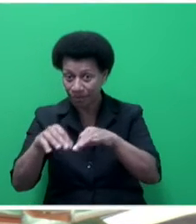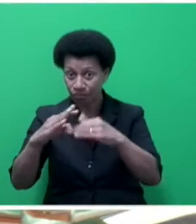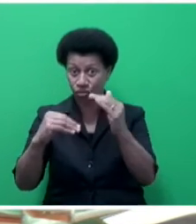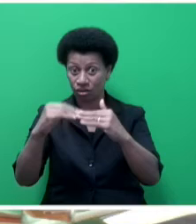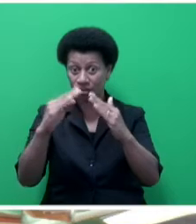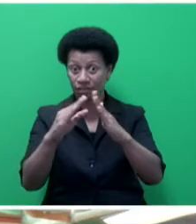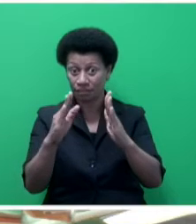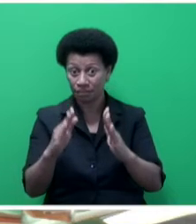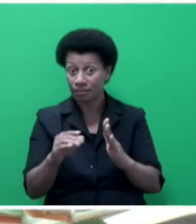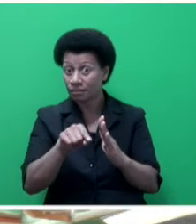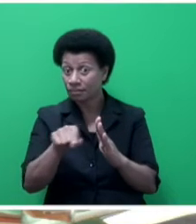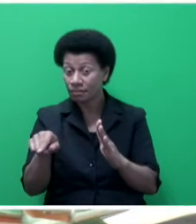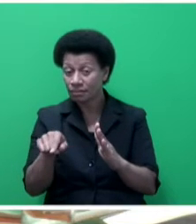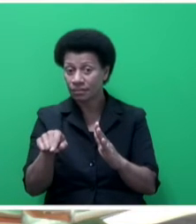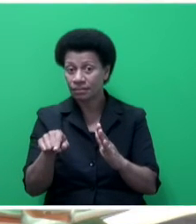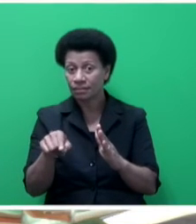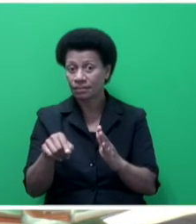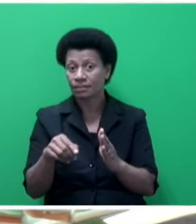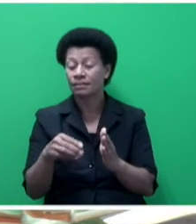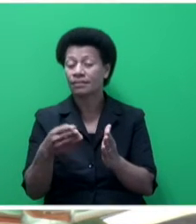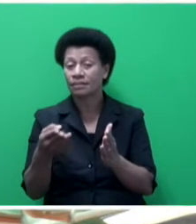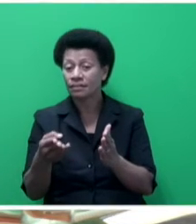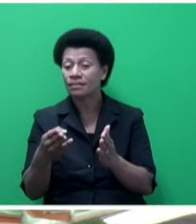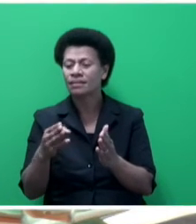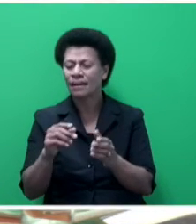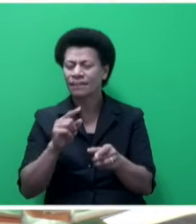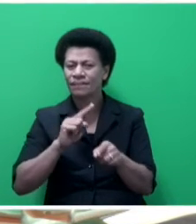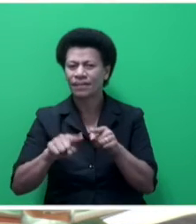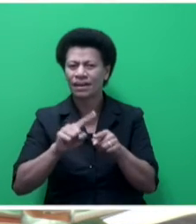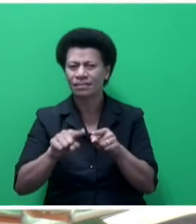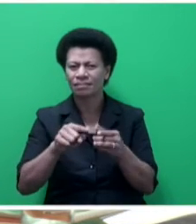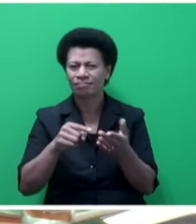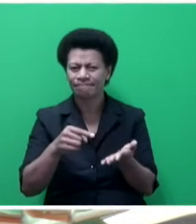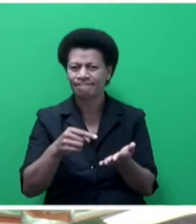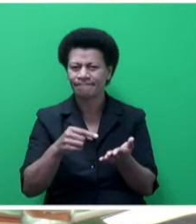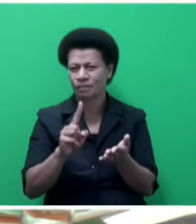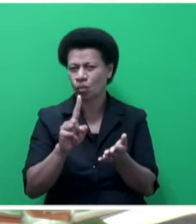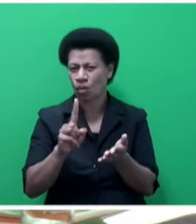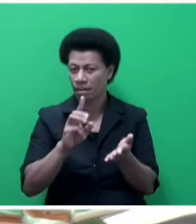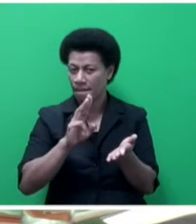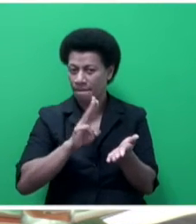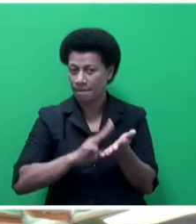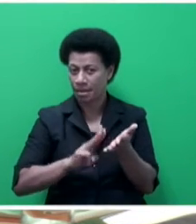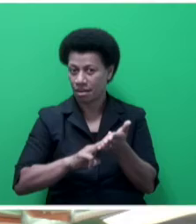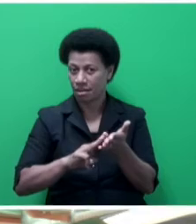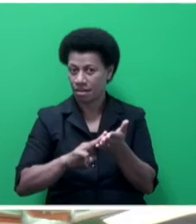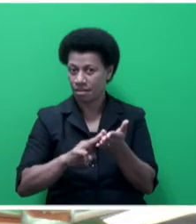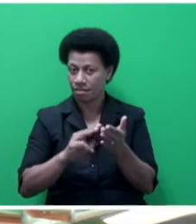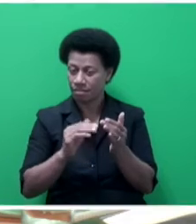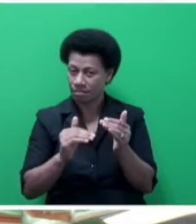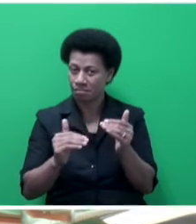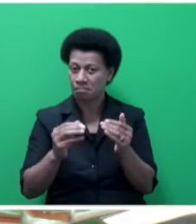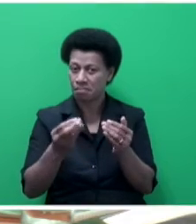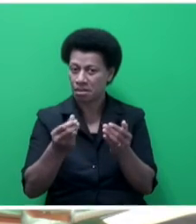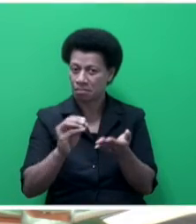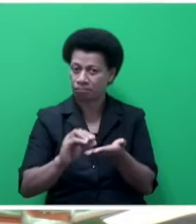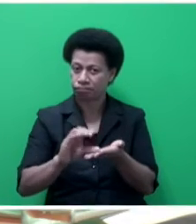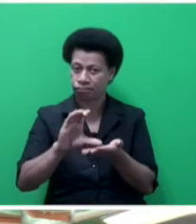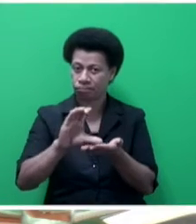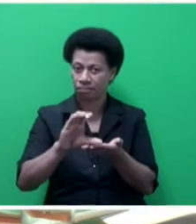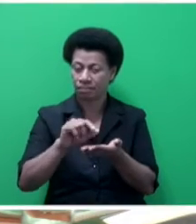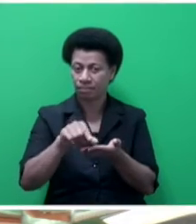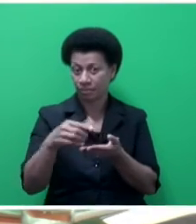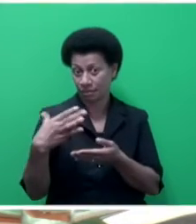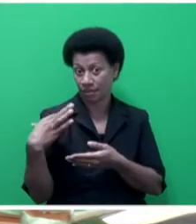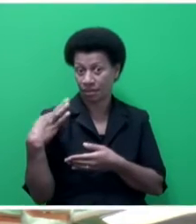municipal council to fast-track building applications with a value of $1 million and above. This meant that major building